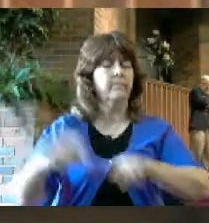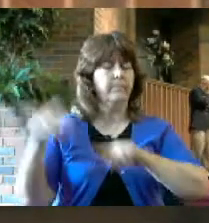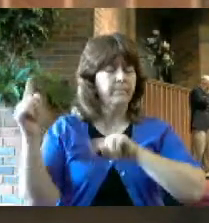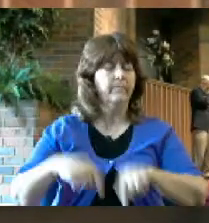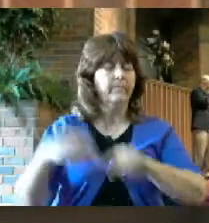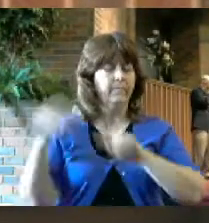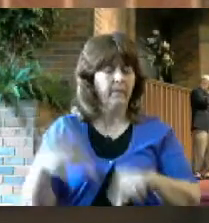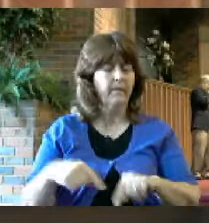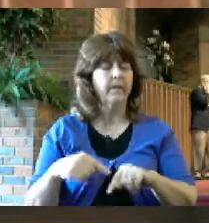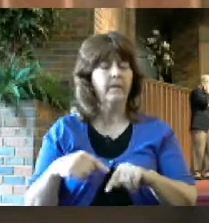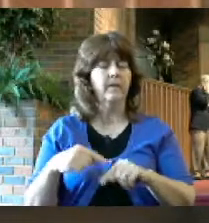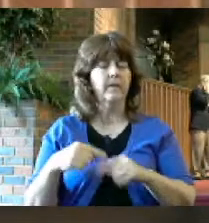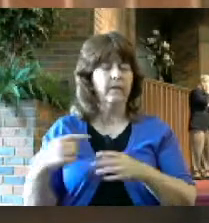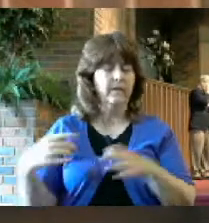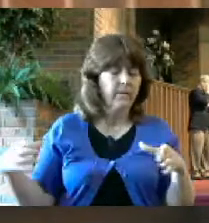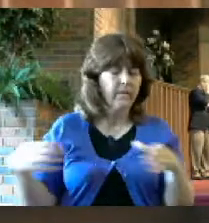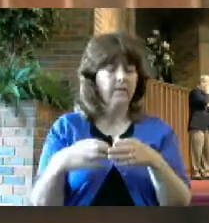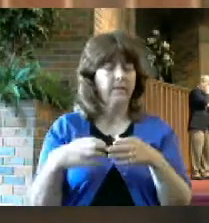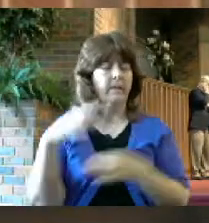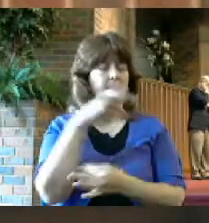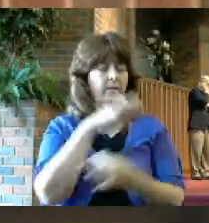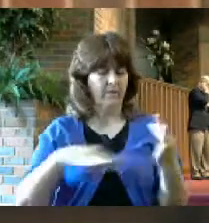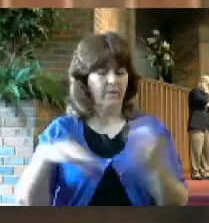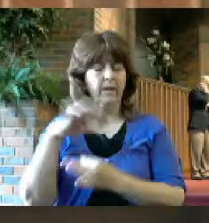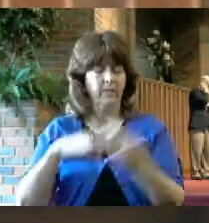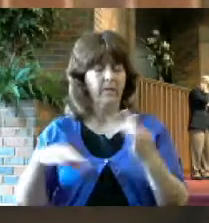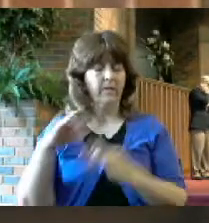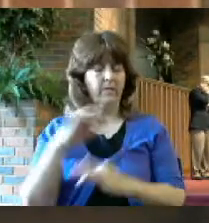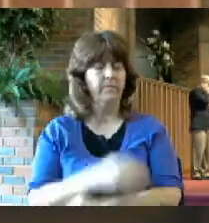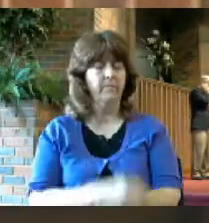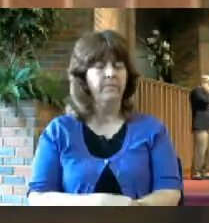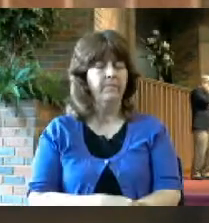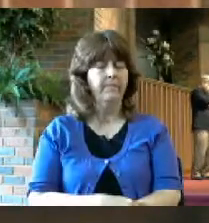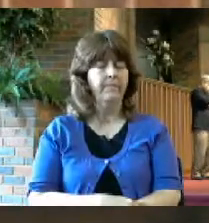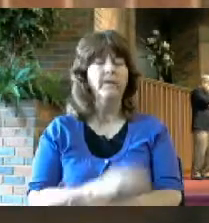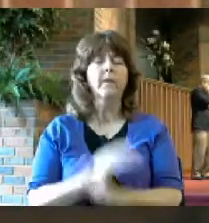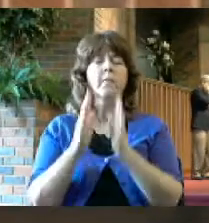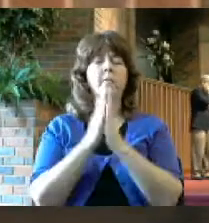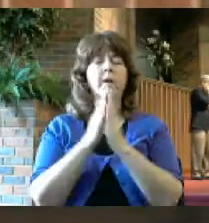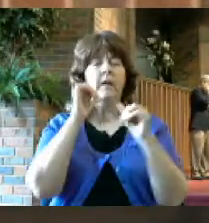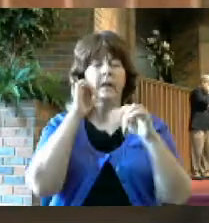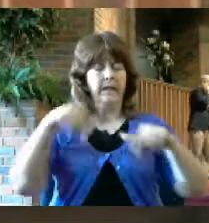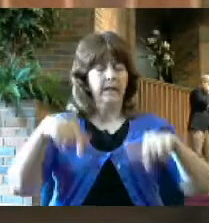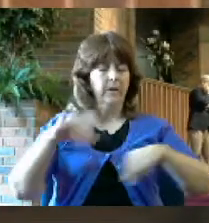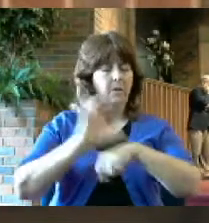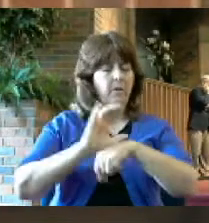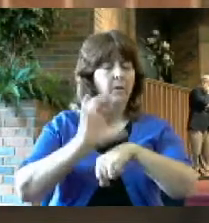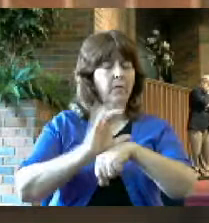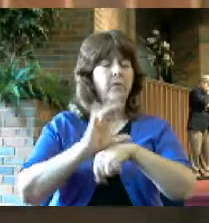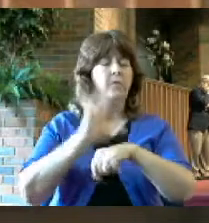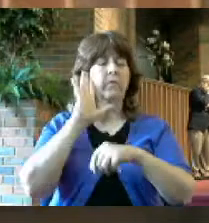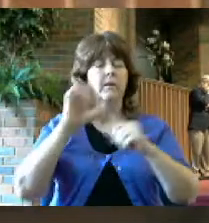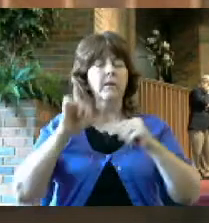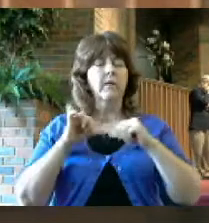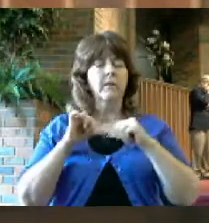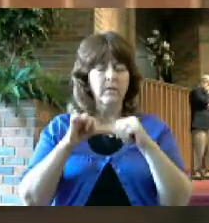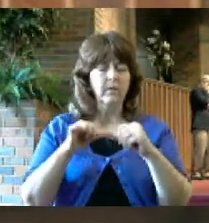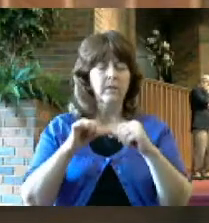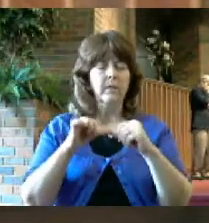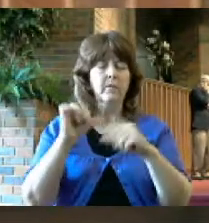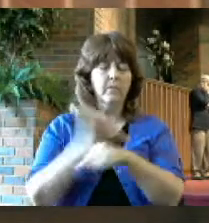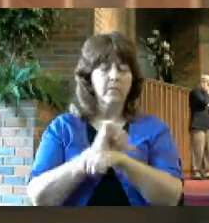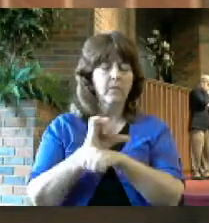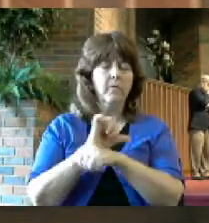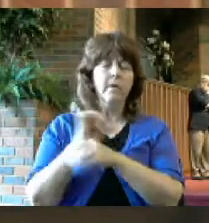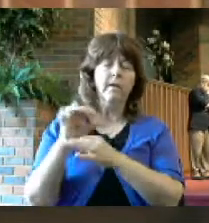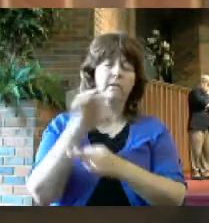fellowship. We pray that you will bless this church and will continue to work in fellowship together in harmony throughout this coming